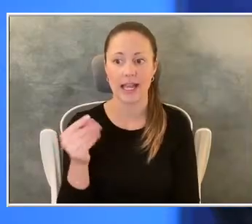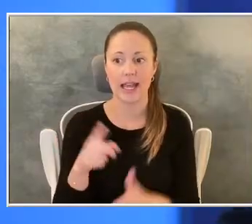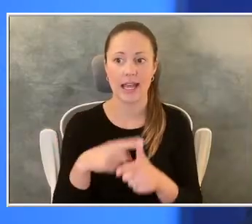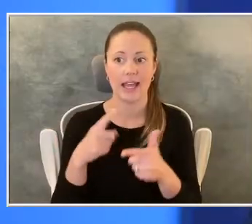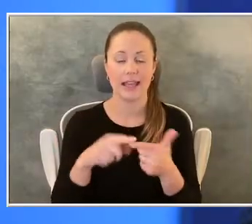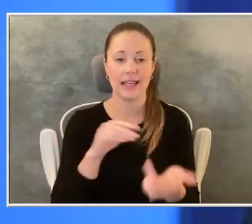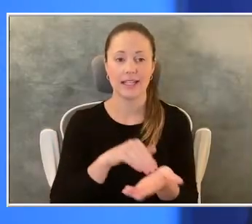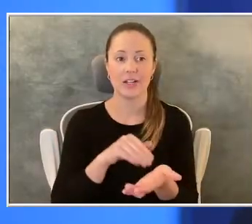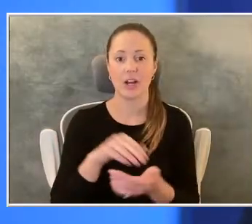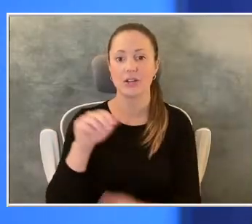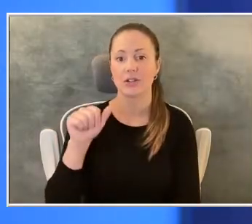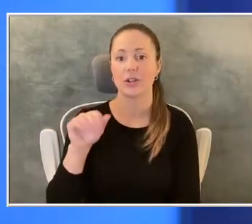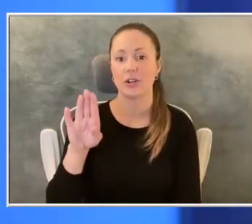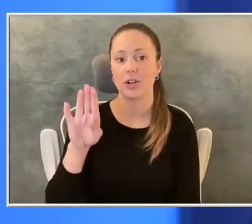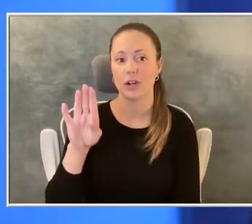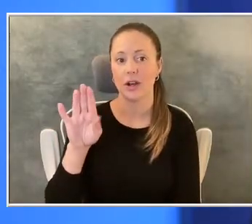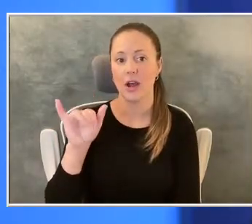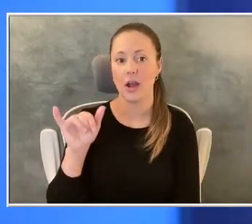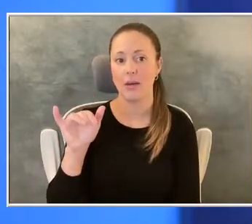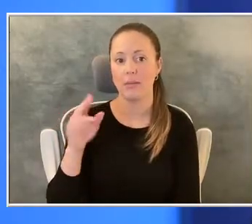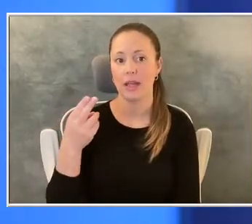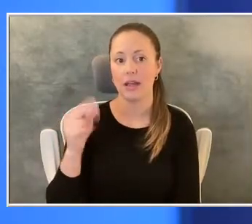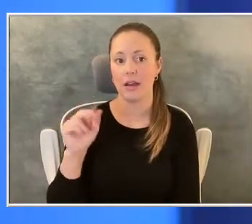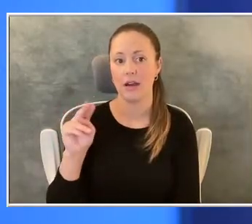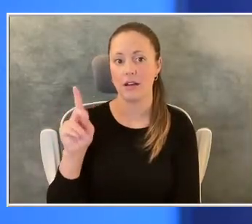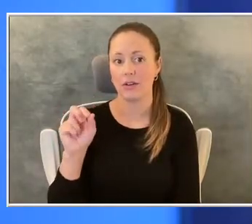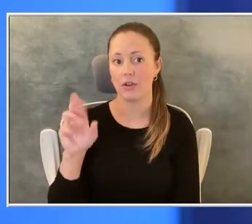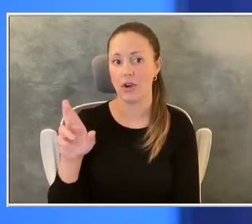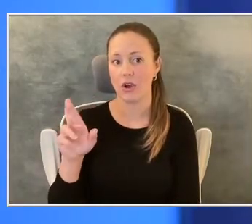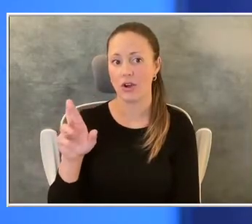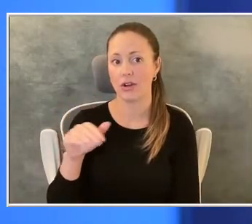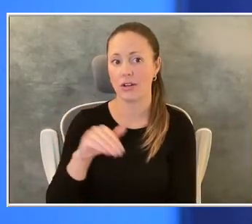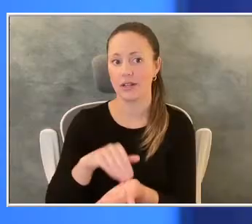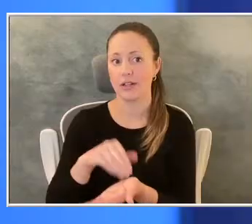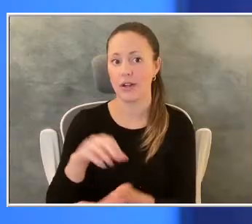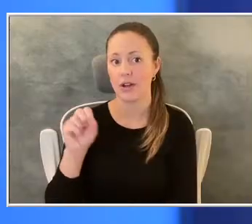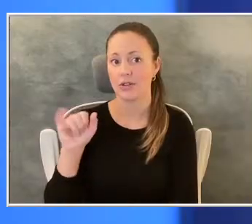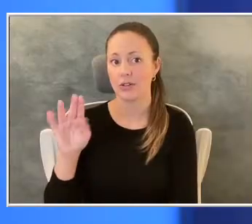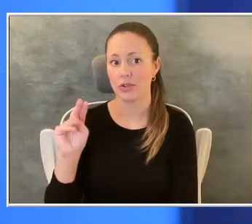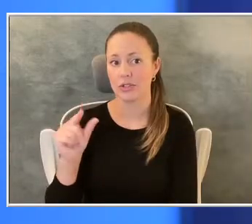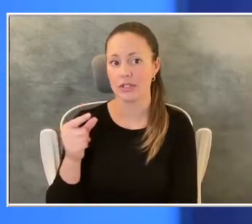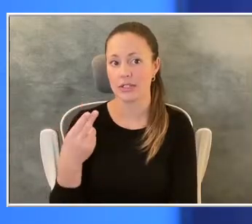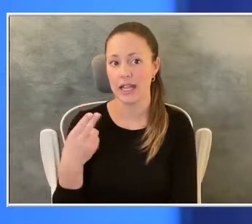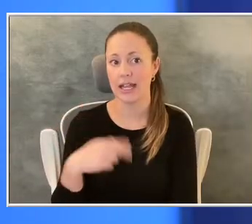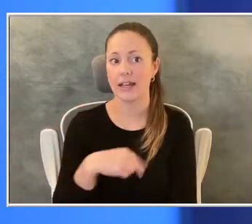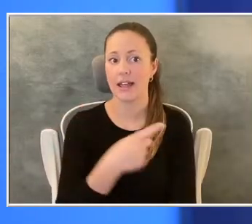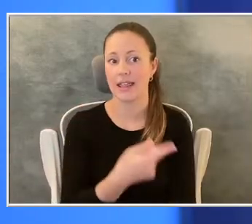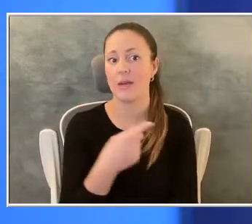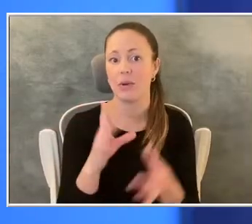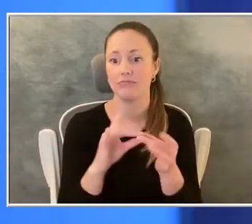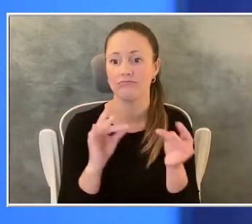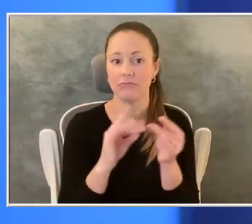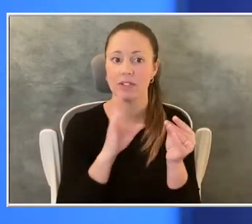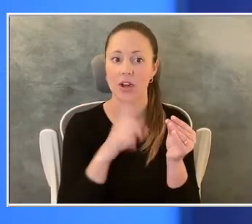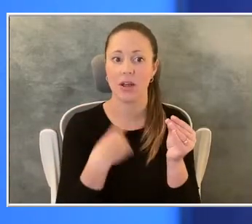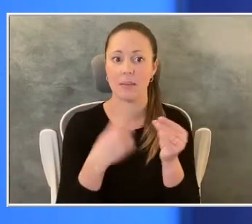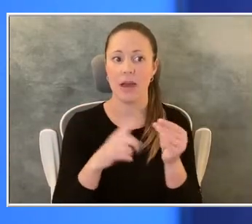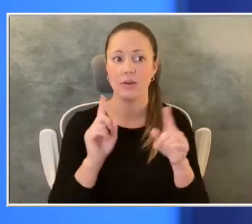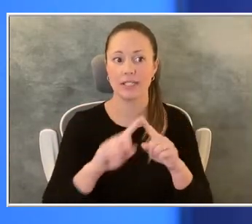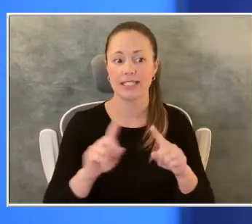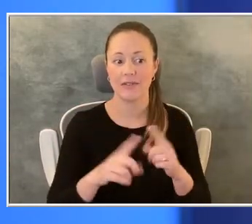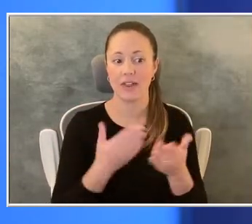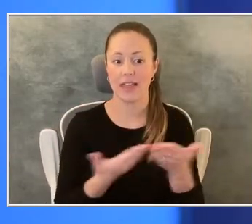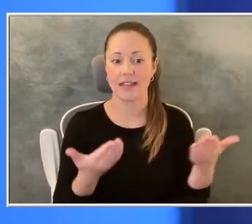Abhyankar and Dr. Singh. And, they were telling me different things going on. There was a lot of stuff to